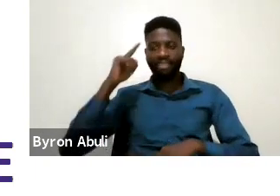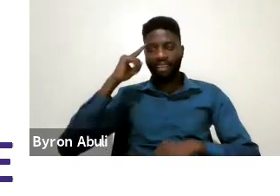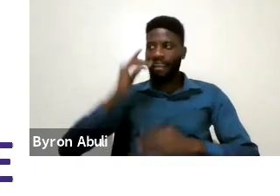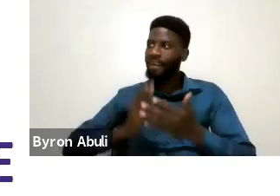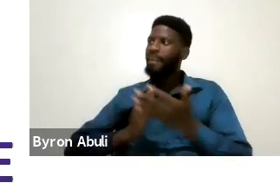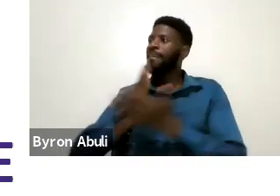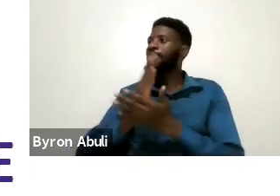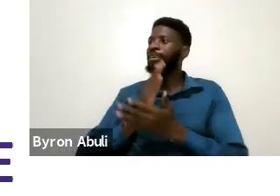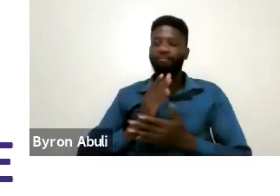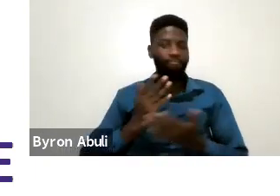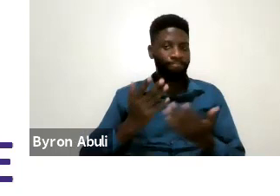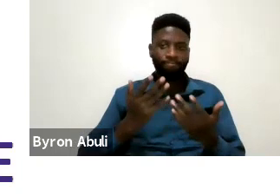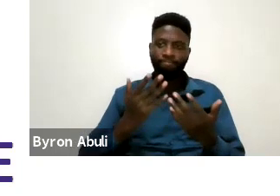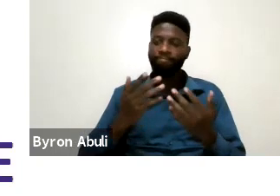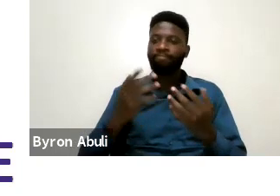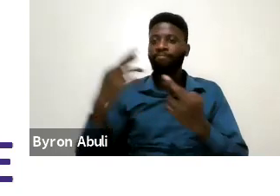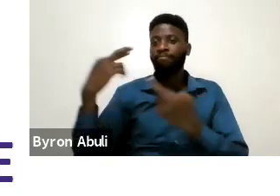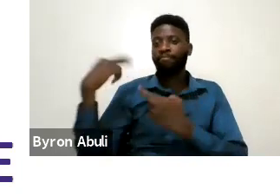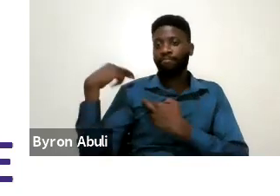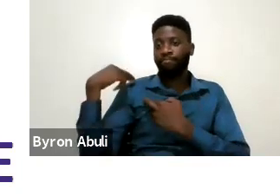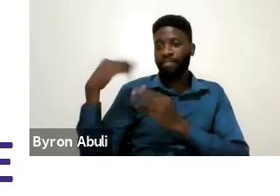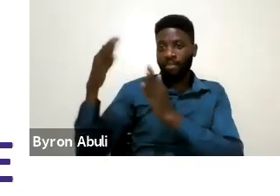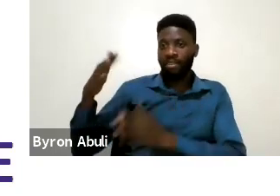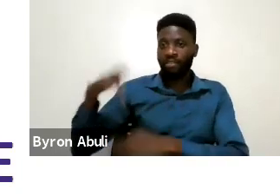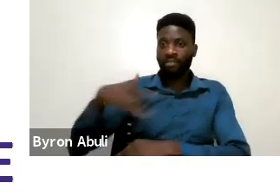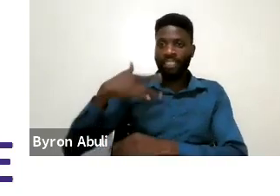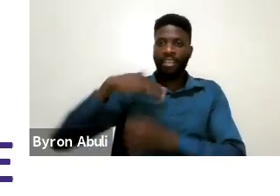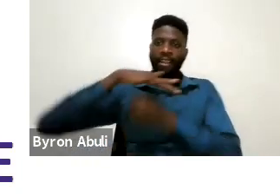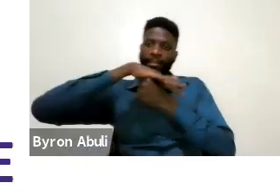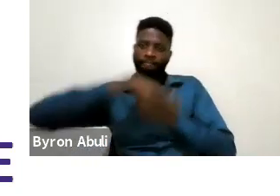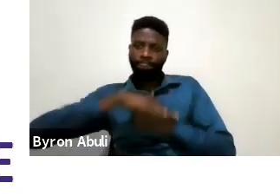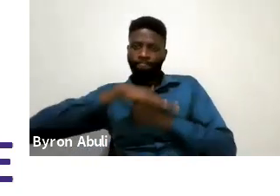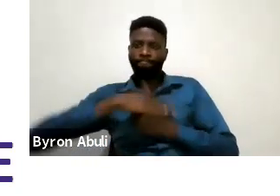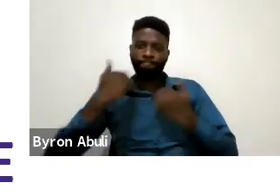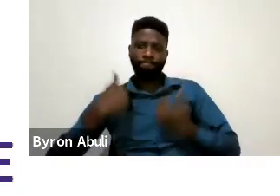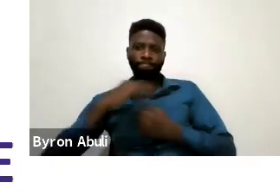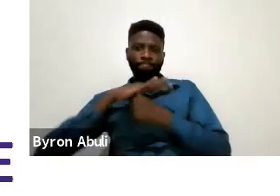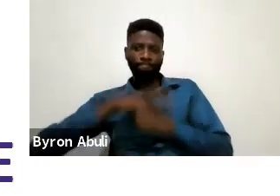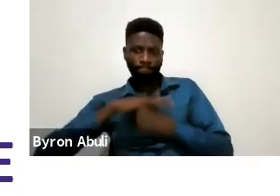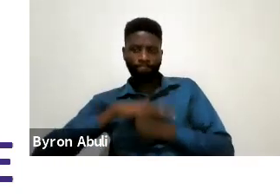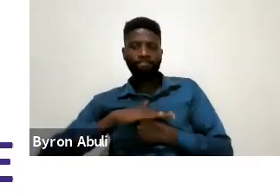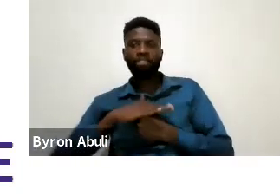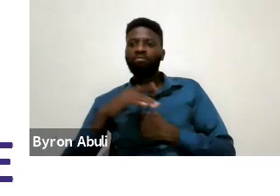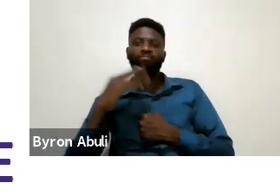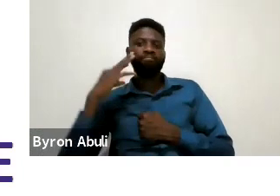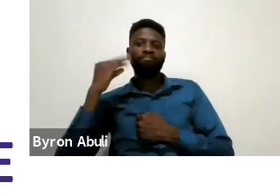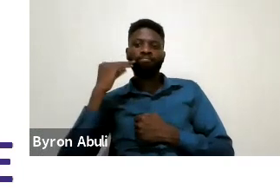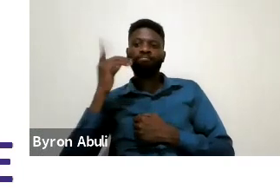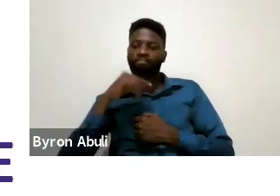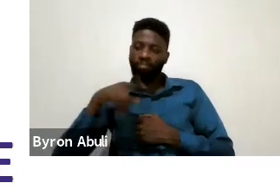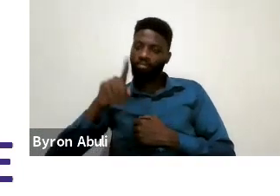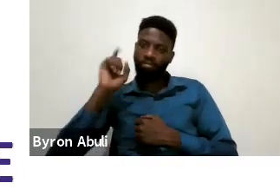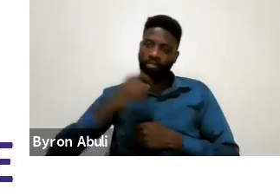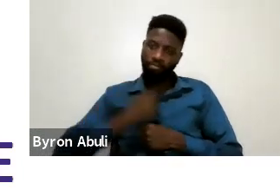of the person who is feeling prejudiced or has undergone that experience to talk about it